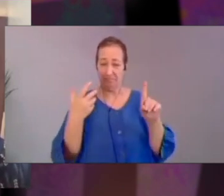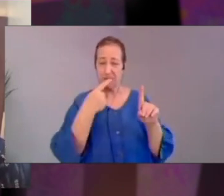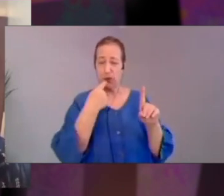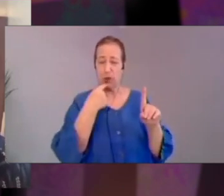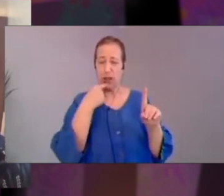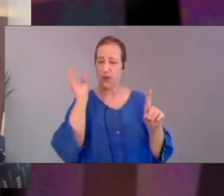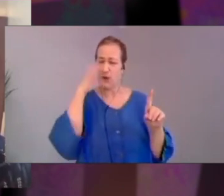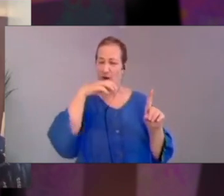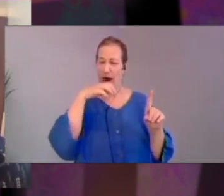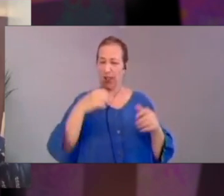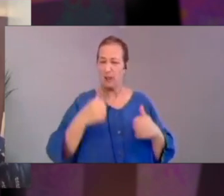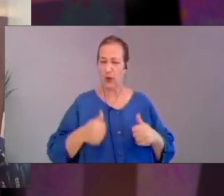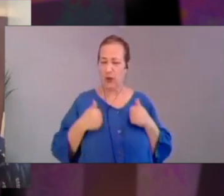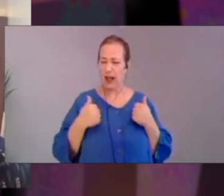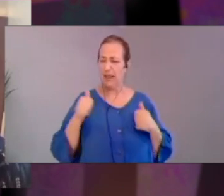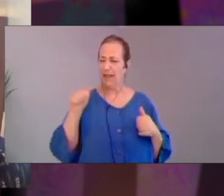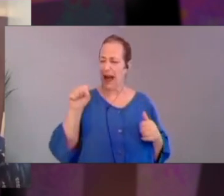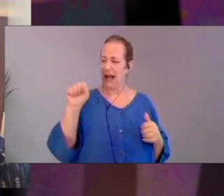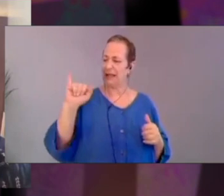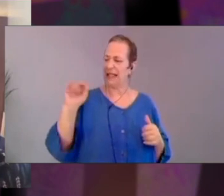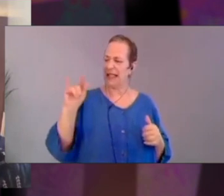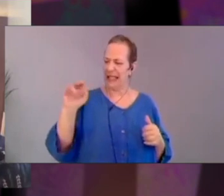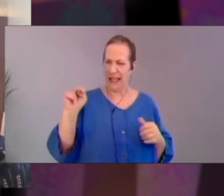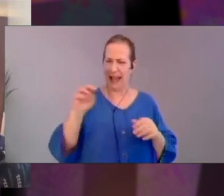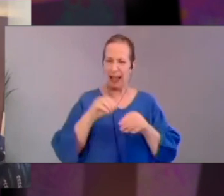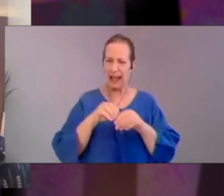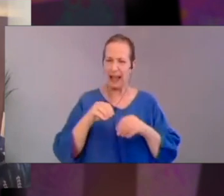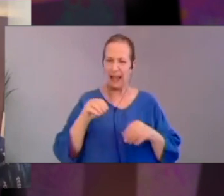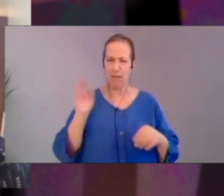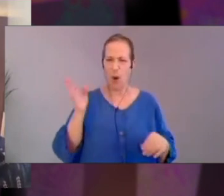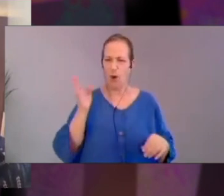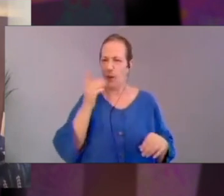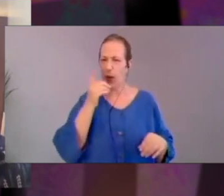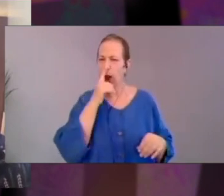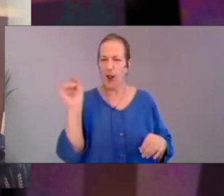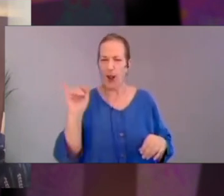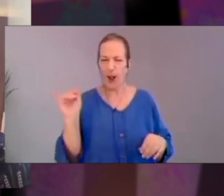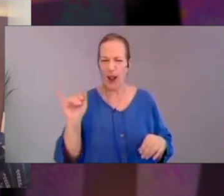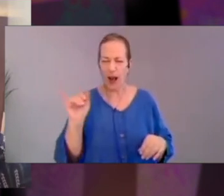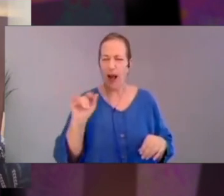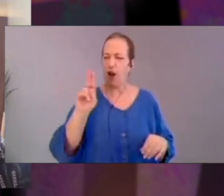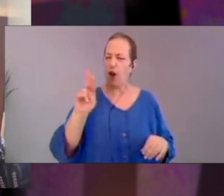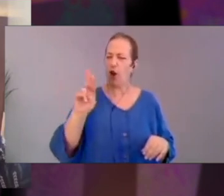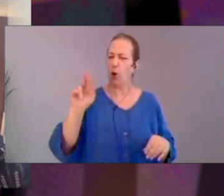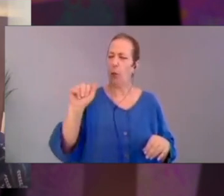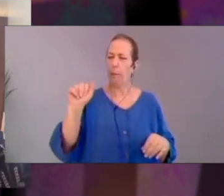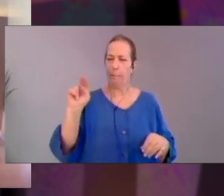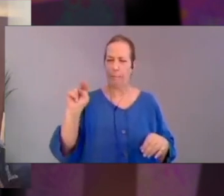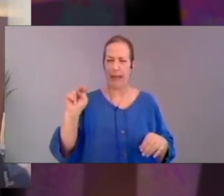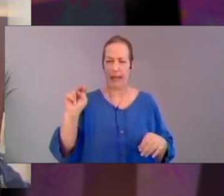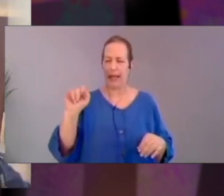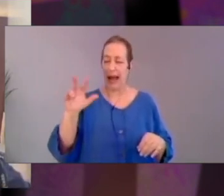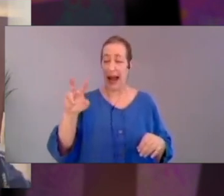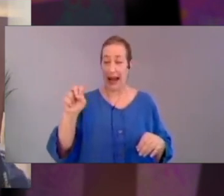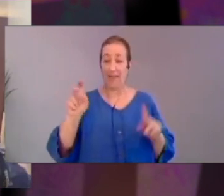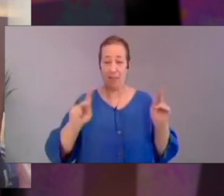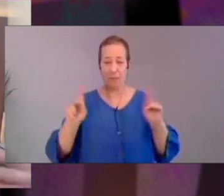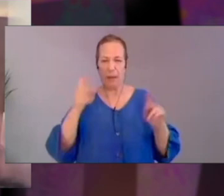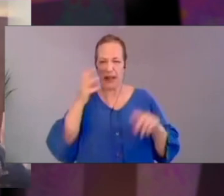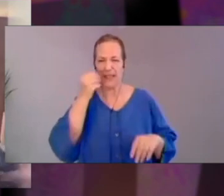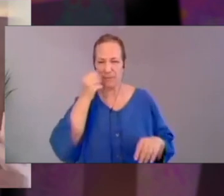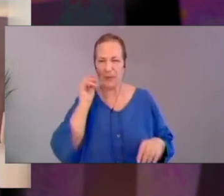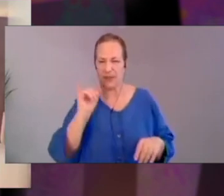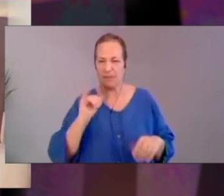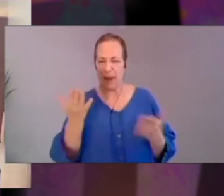even going to equate it to urban environments, I think, sometimes too. Like, urban natives, I think, encounter specific challenges that sometimes other folks that